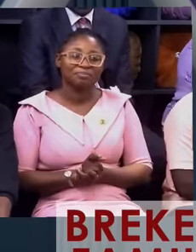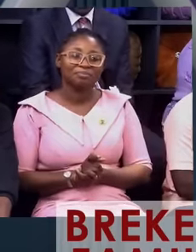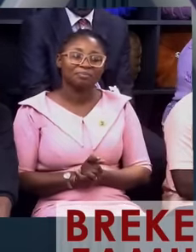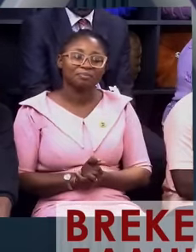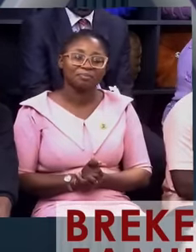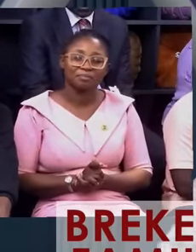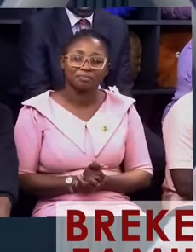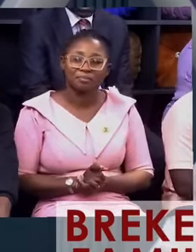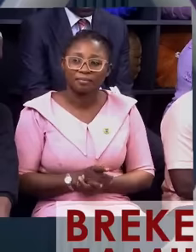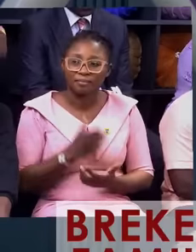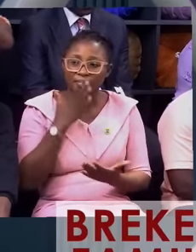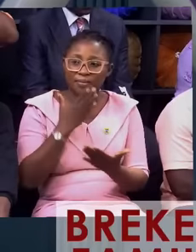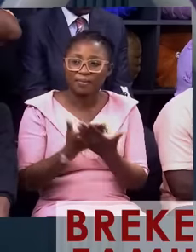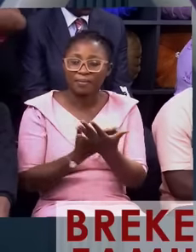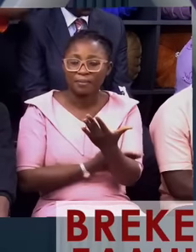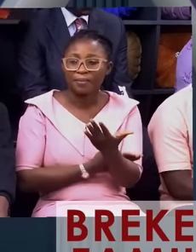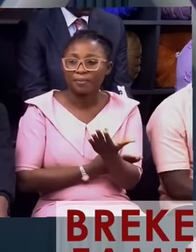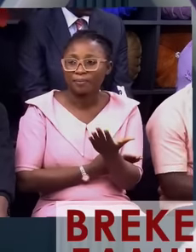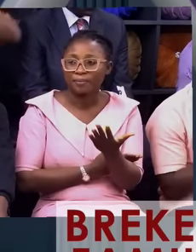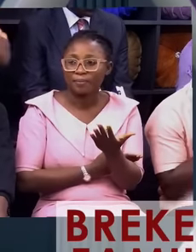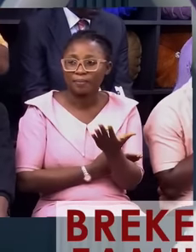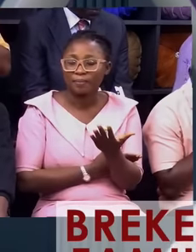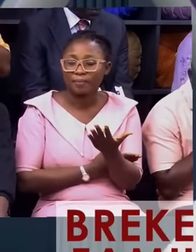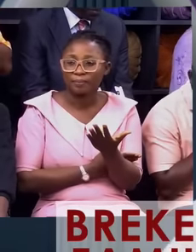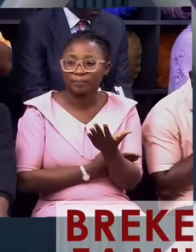morning hello good